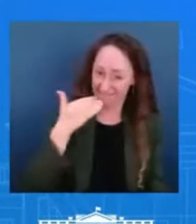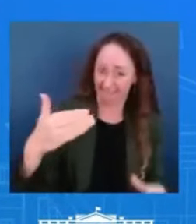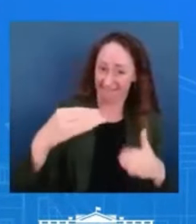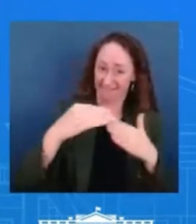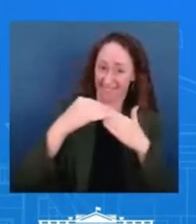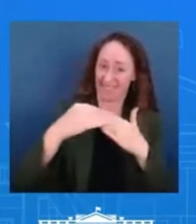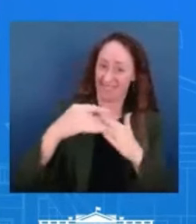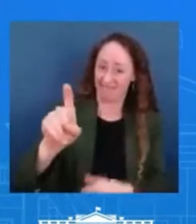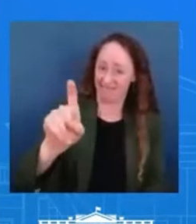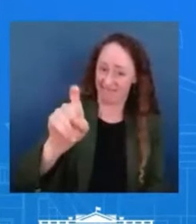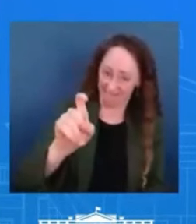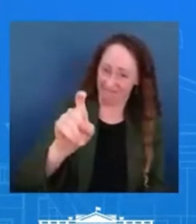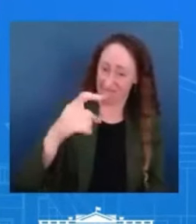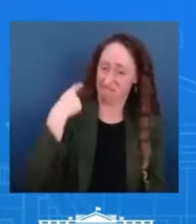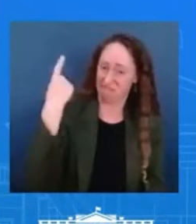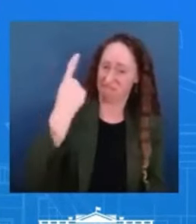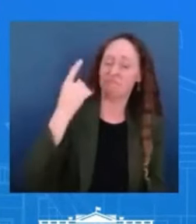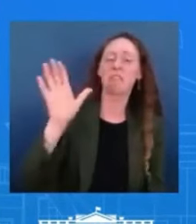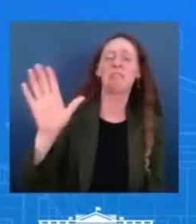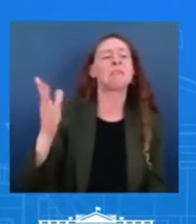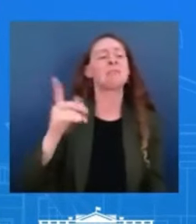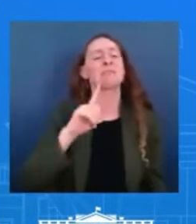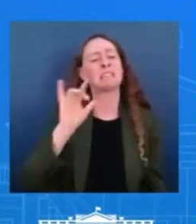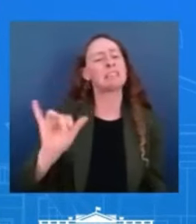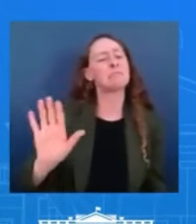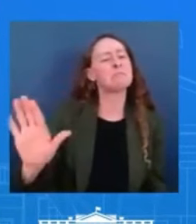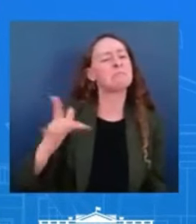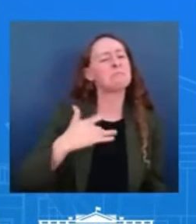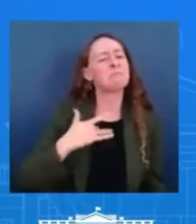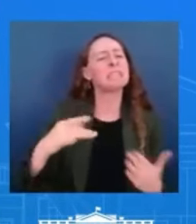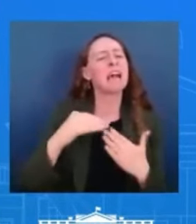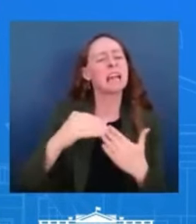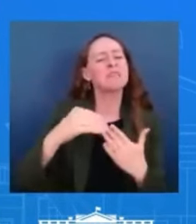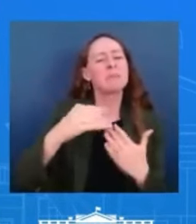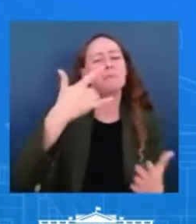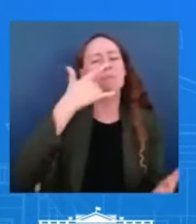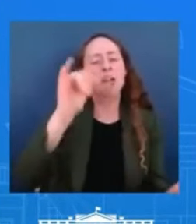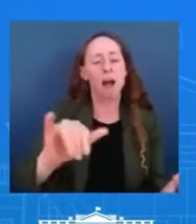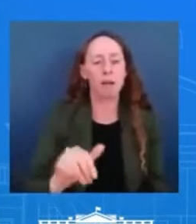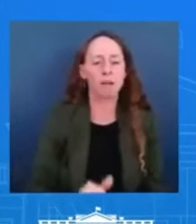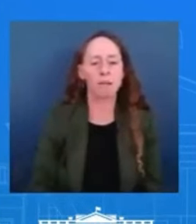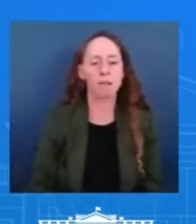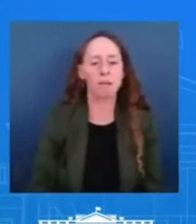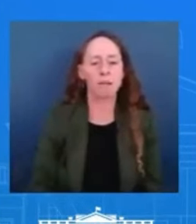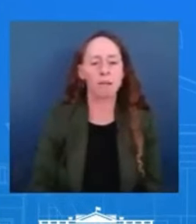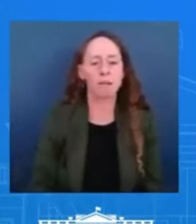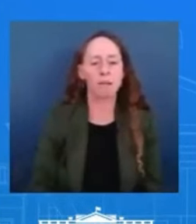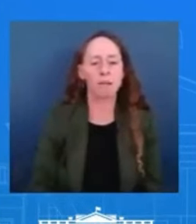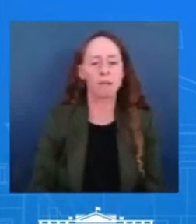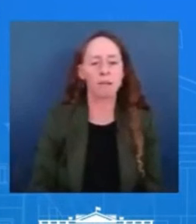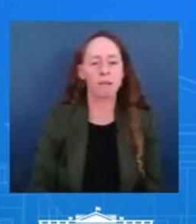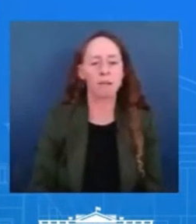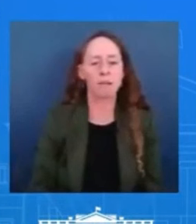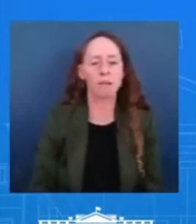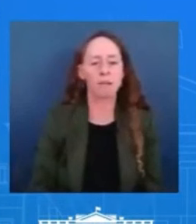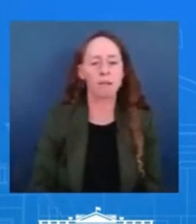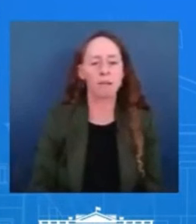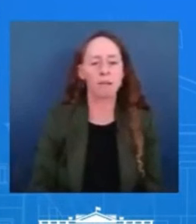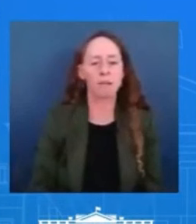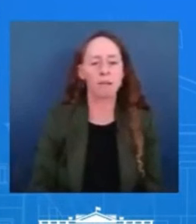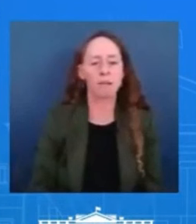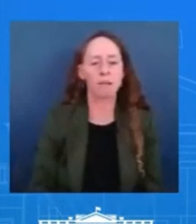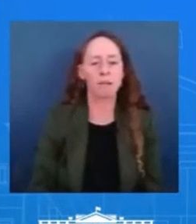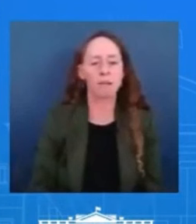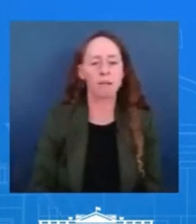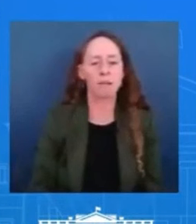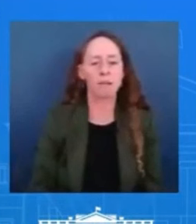diplomacy. And diplomacy. Wait, diplomacy. That's what her job was supposed to be. Well, should you talk to at least the guys in charge